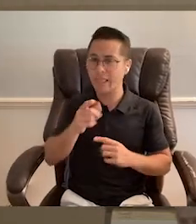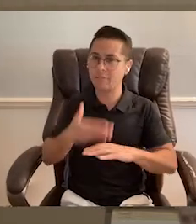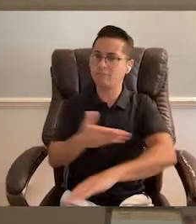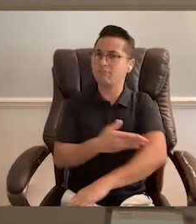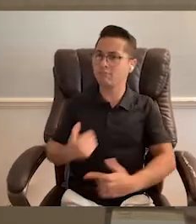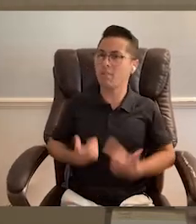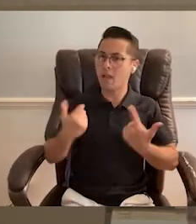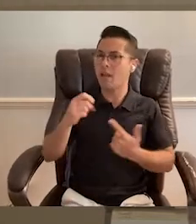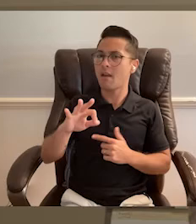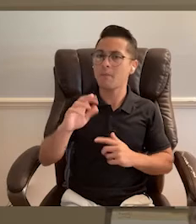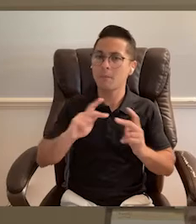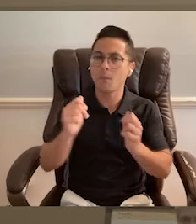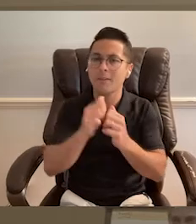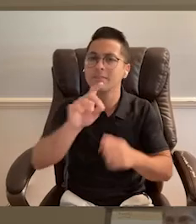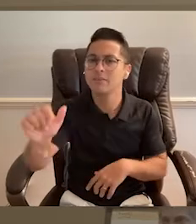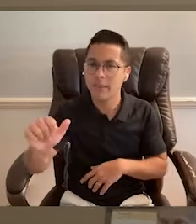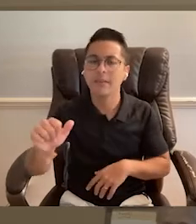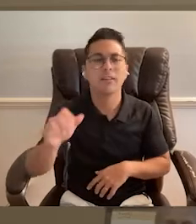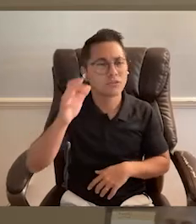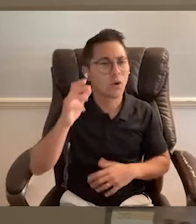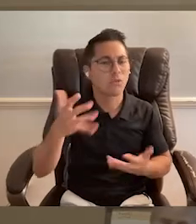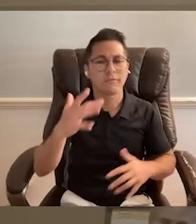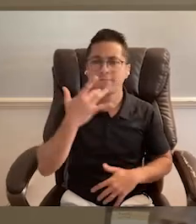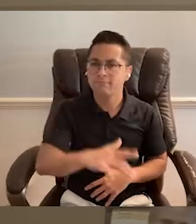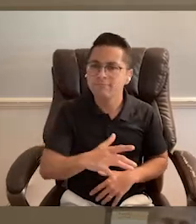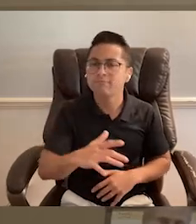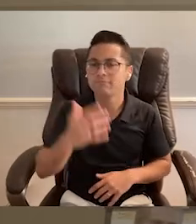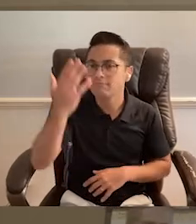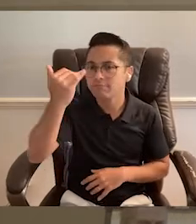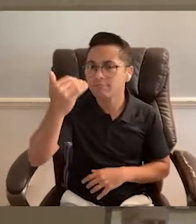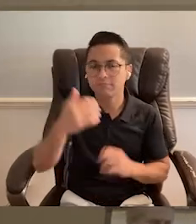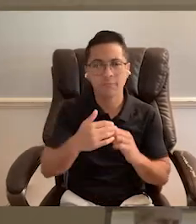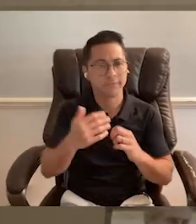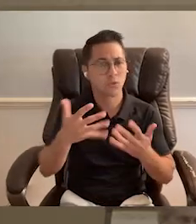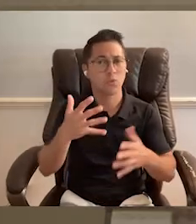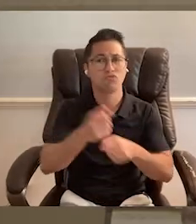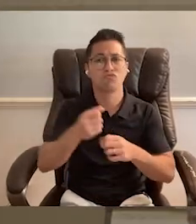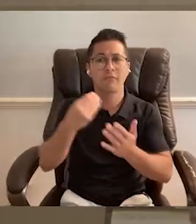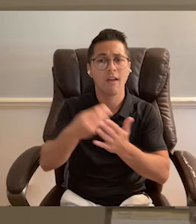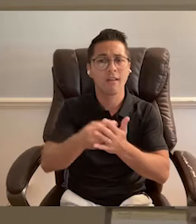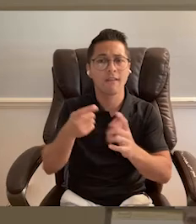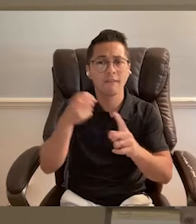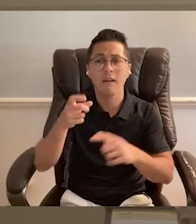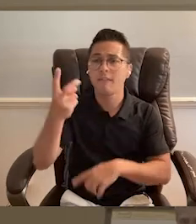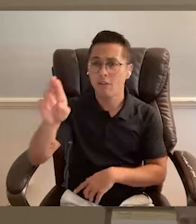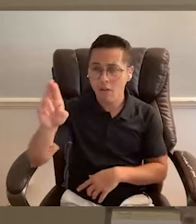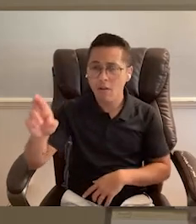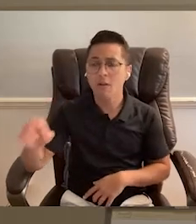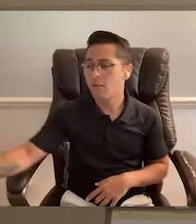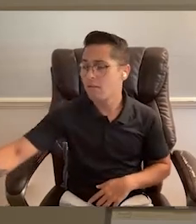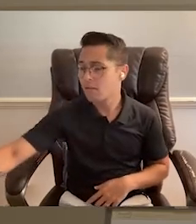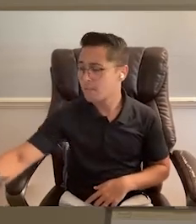work on a real world problem and come up with a solution. So we have about 20 projects